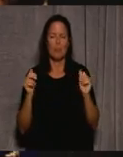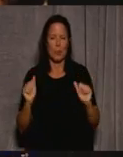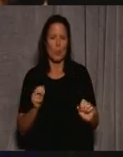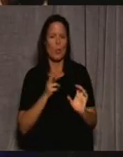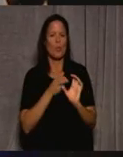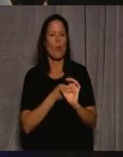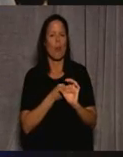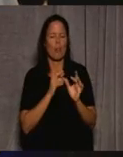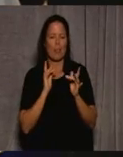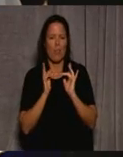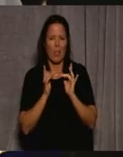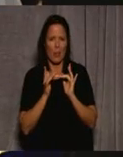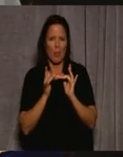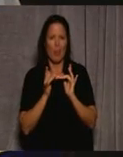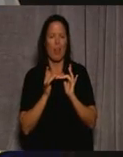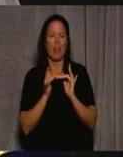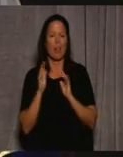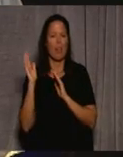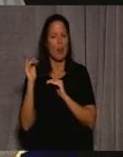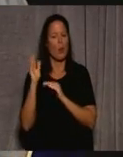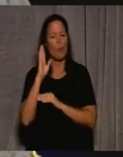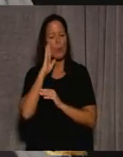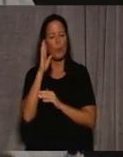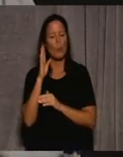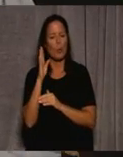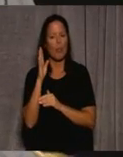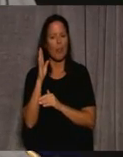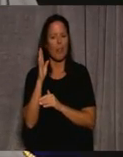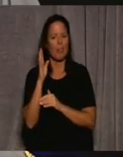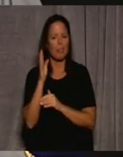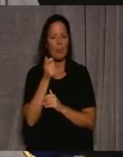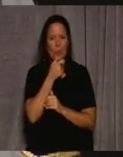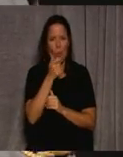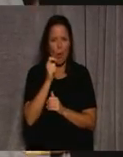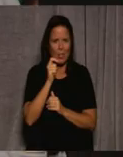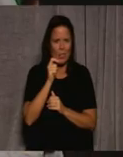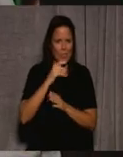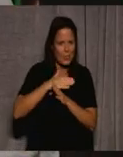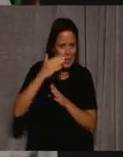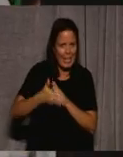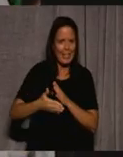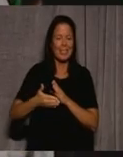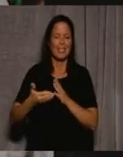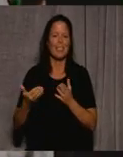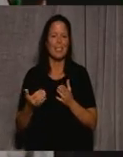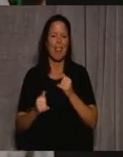web and hope that you'll stay tuned until the very last hand is shaken.